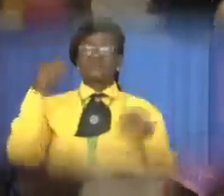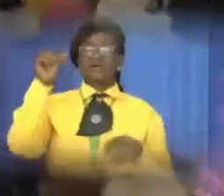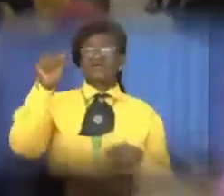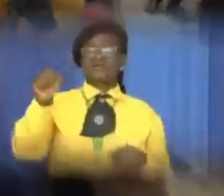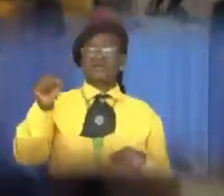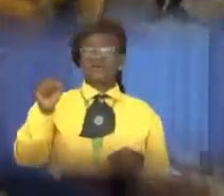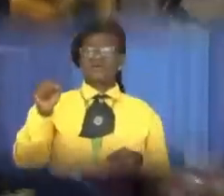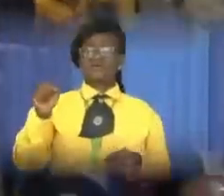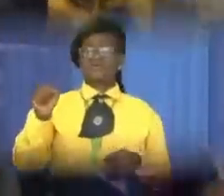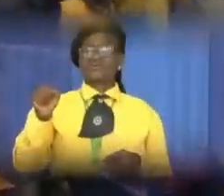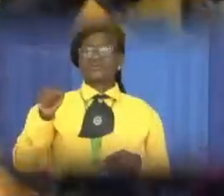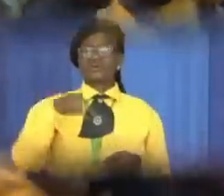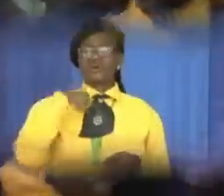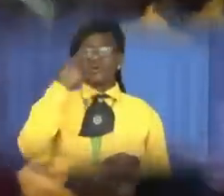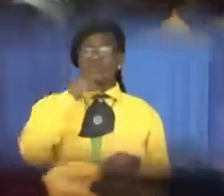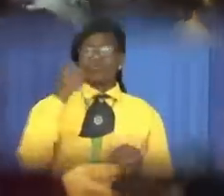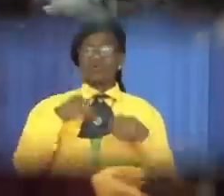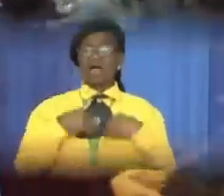praying along with us